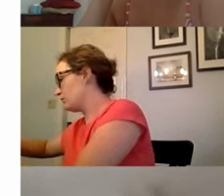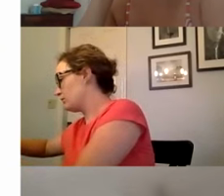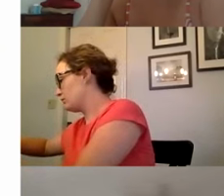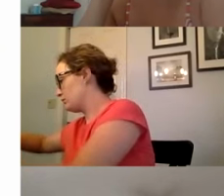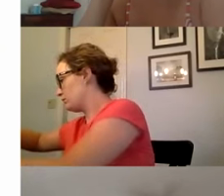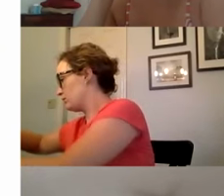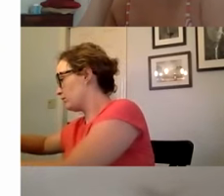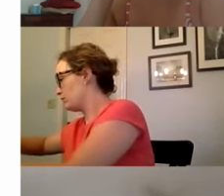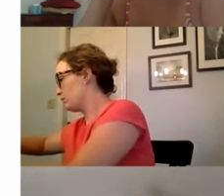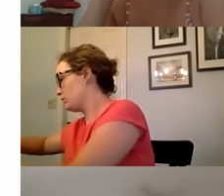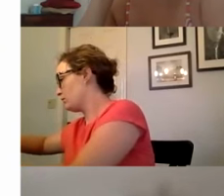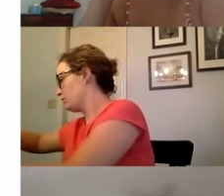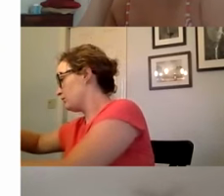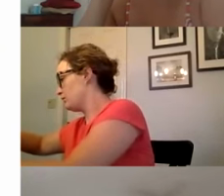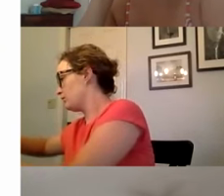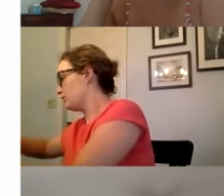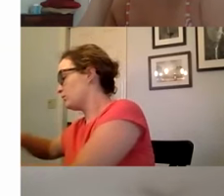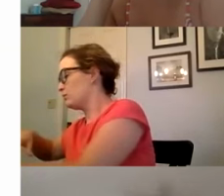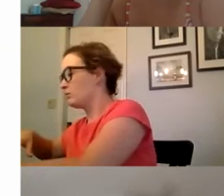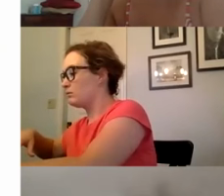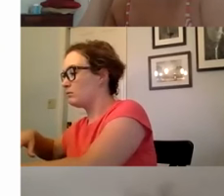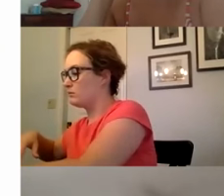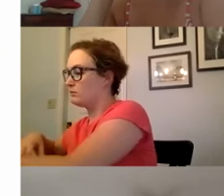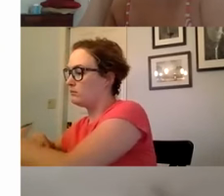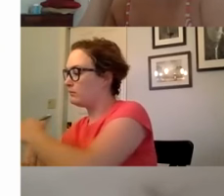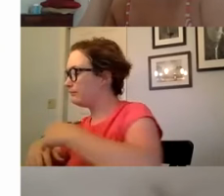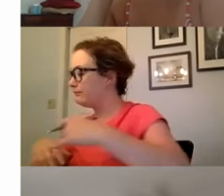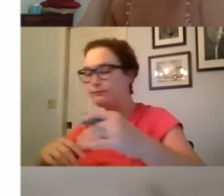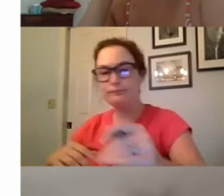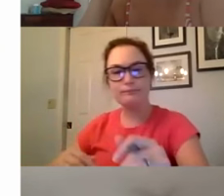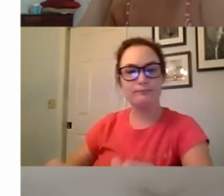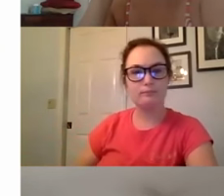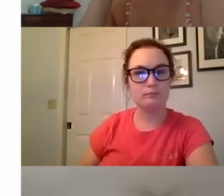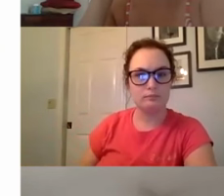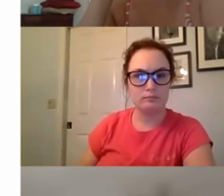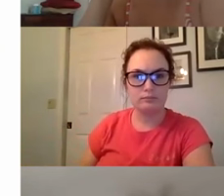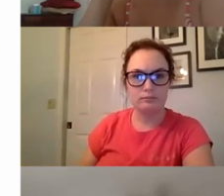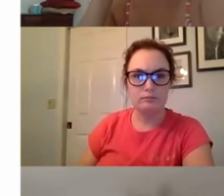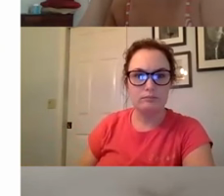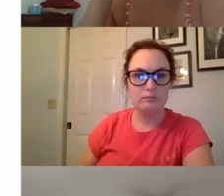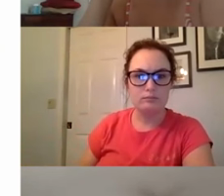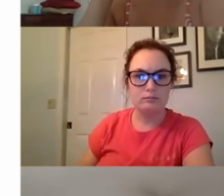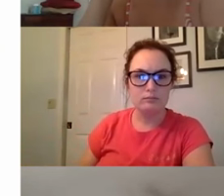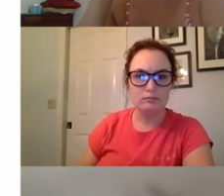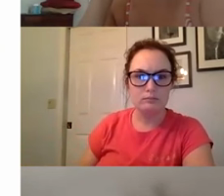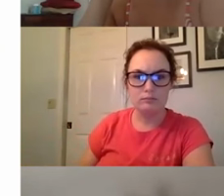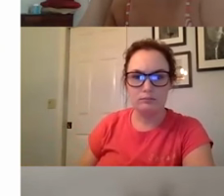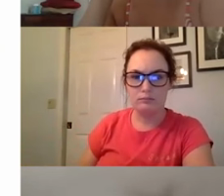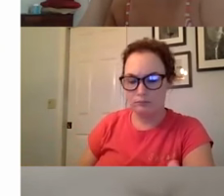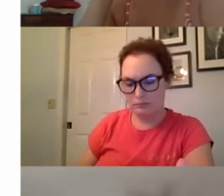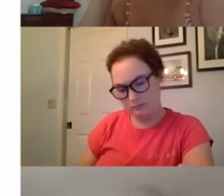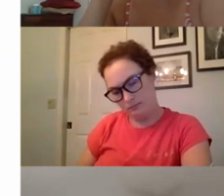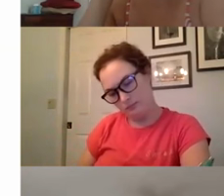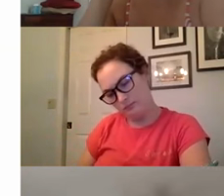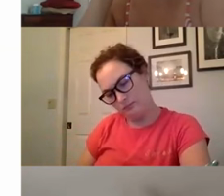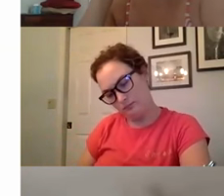So here we have this great illustration. So again, if I know a couple of you have mentioned that you're struggling with this a little bit. If